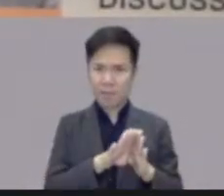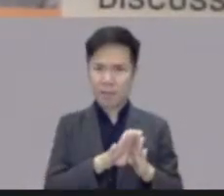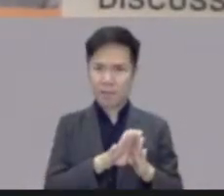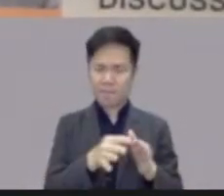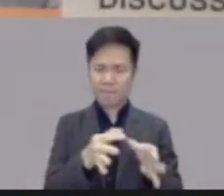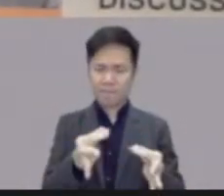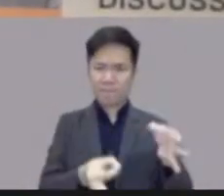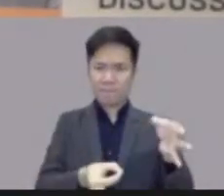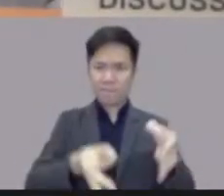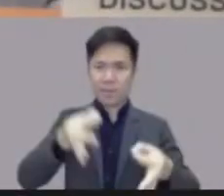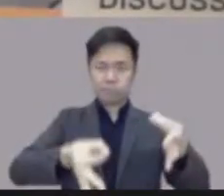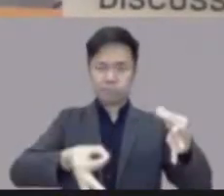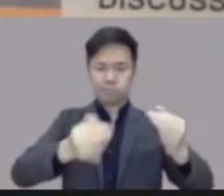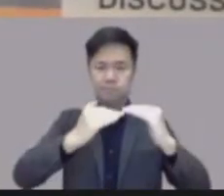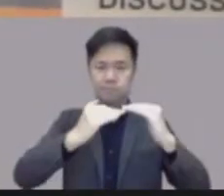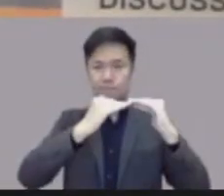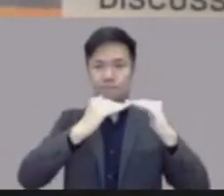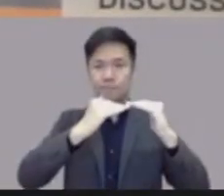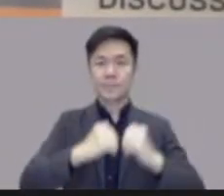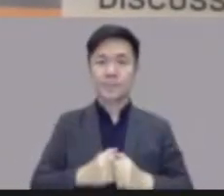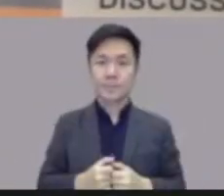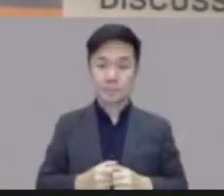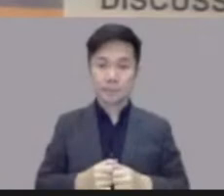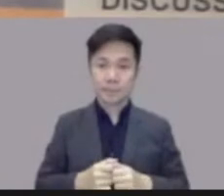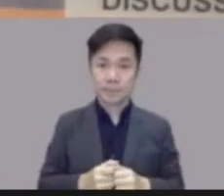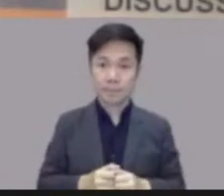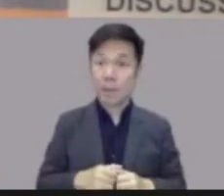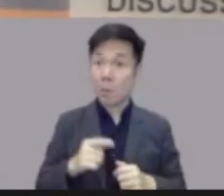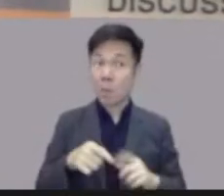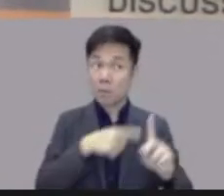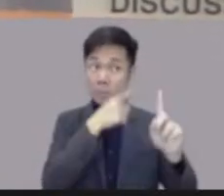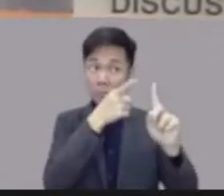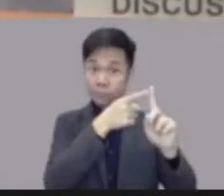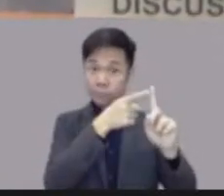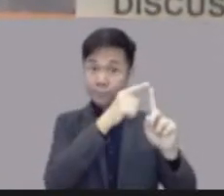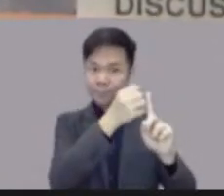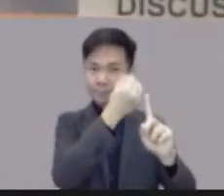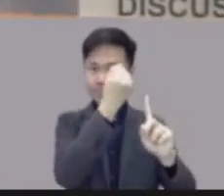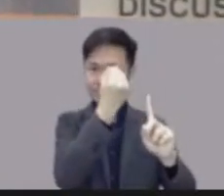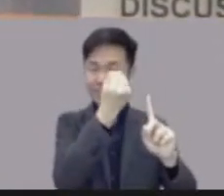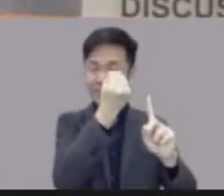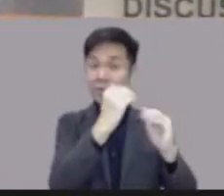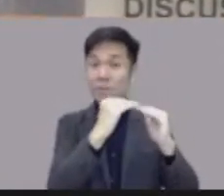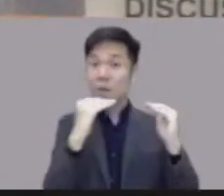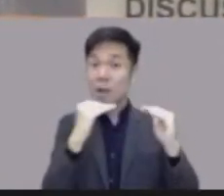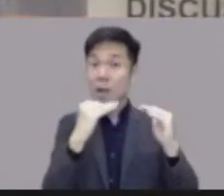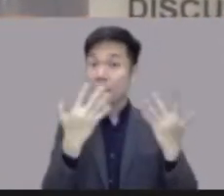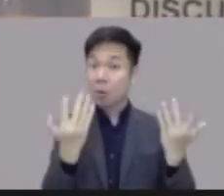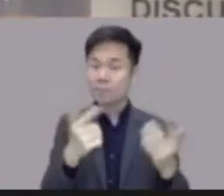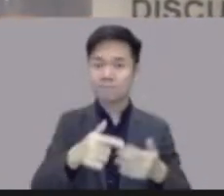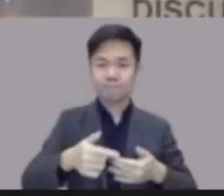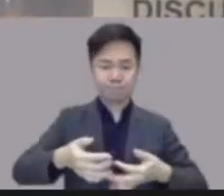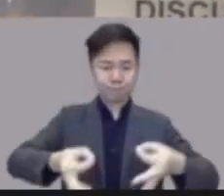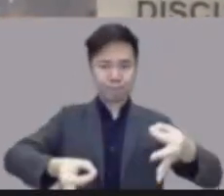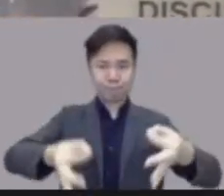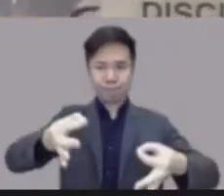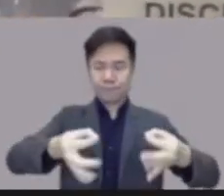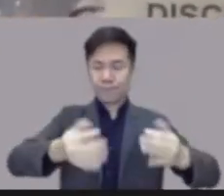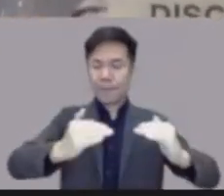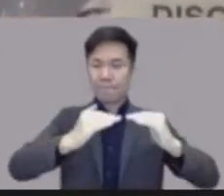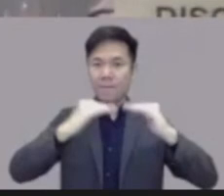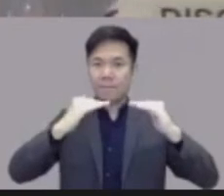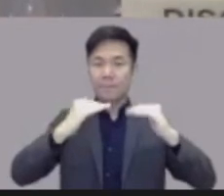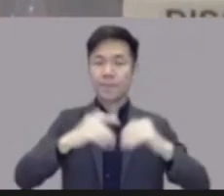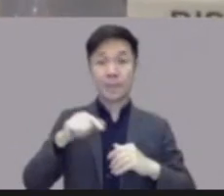assess efforts to achieve sustainable development through the lens of development Justice a model demanded by rcem